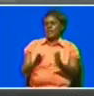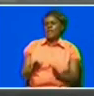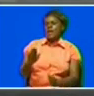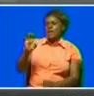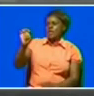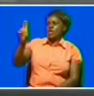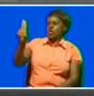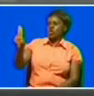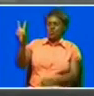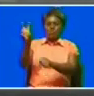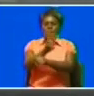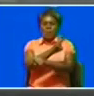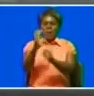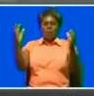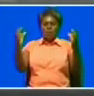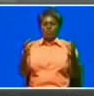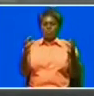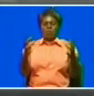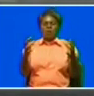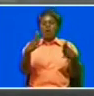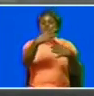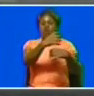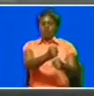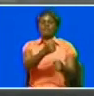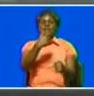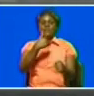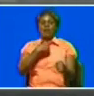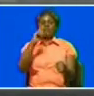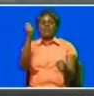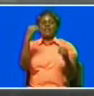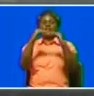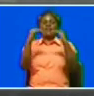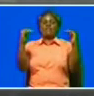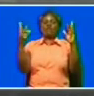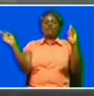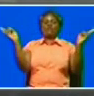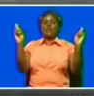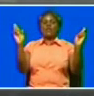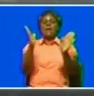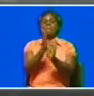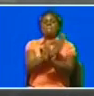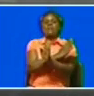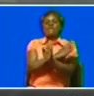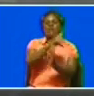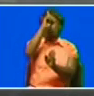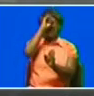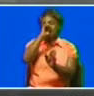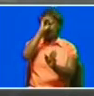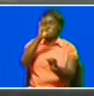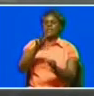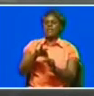The African Union Election Observers Group has expressed confidence in Kenya's level of preparedness ahead of the crucial